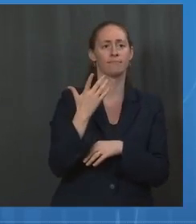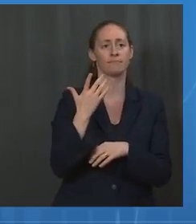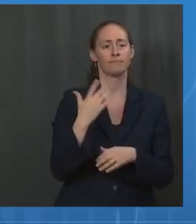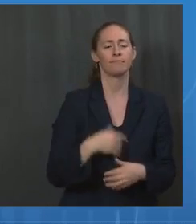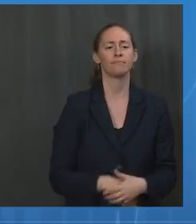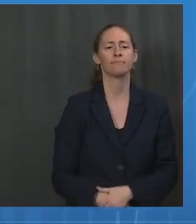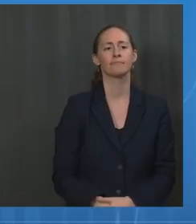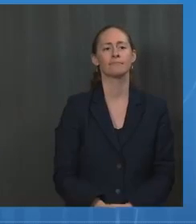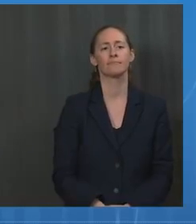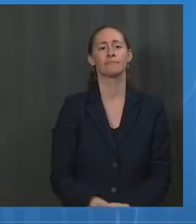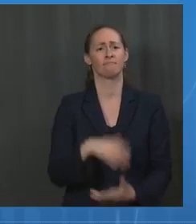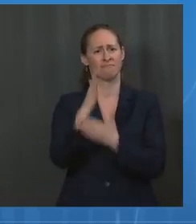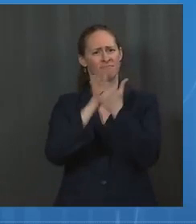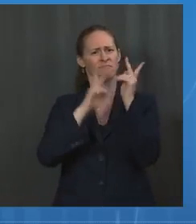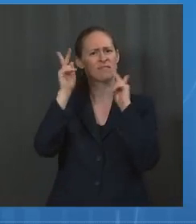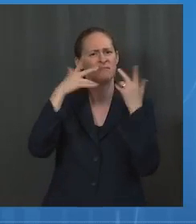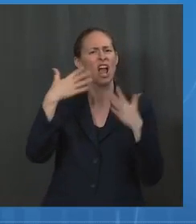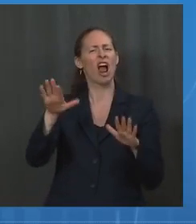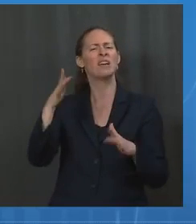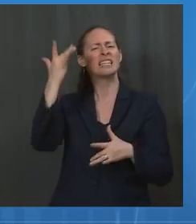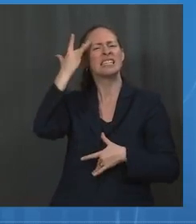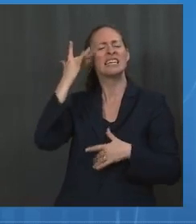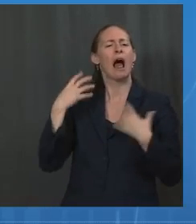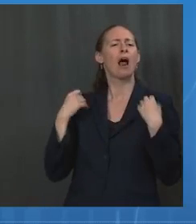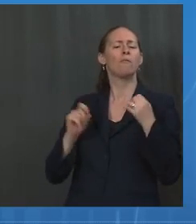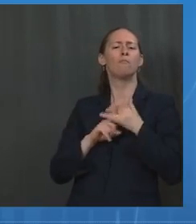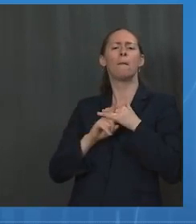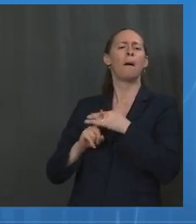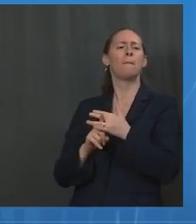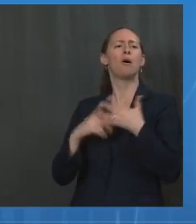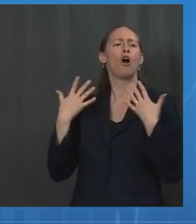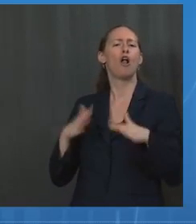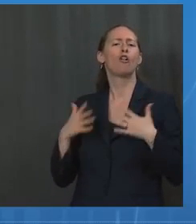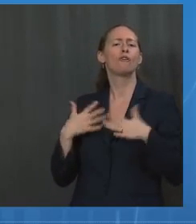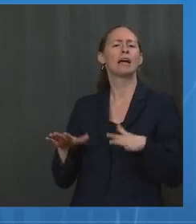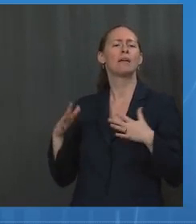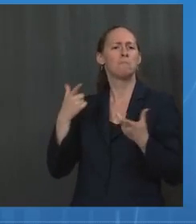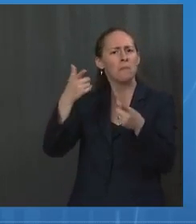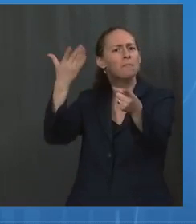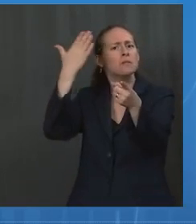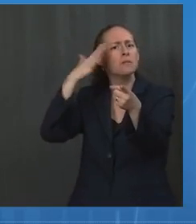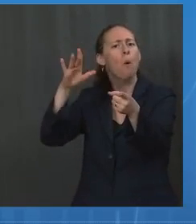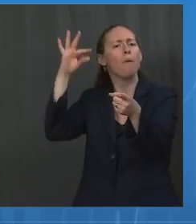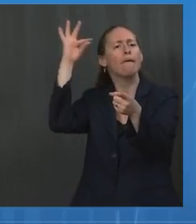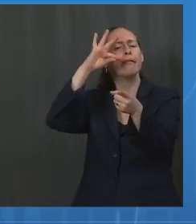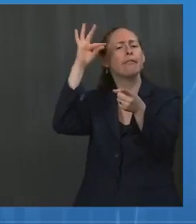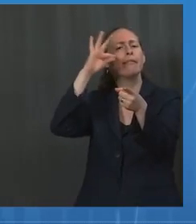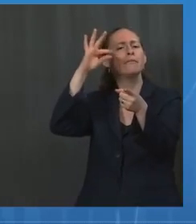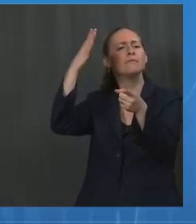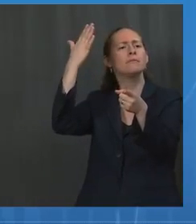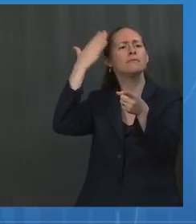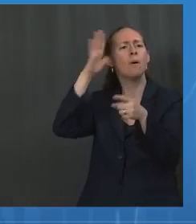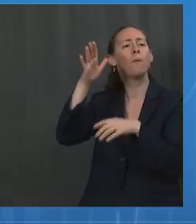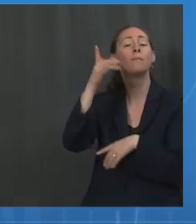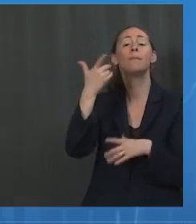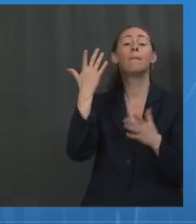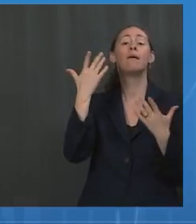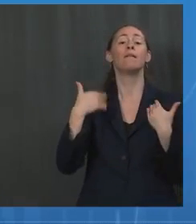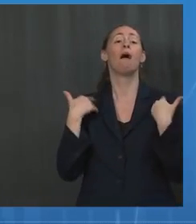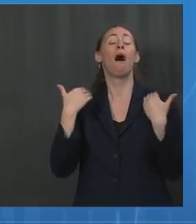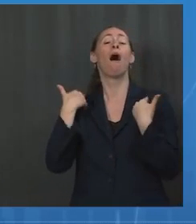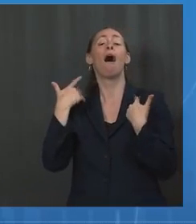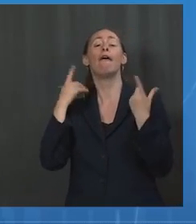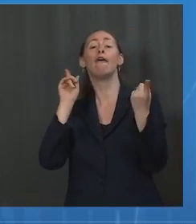COVID-19 complications, and you might not know that they are vulnerable. So therefore, there's so many, many